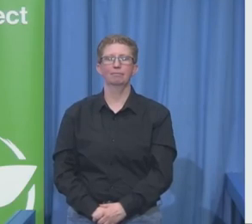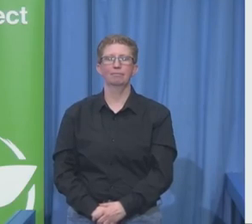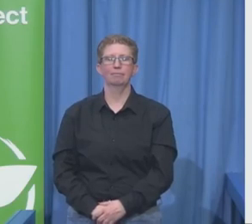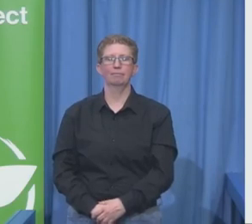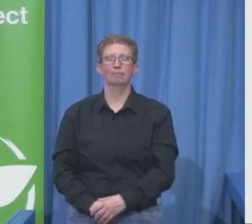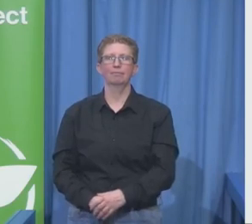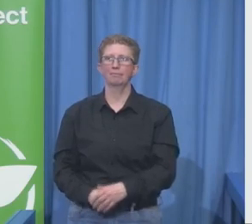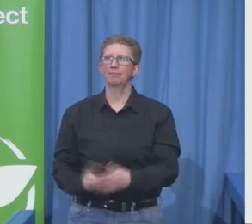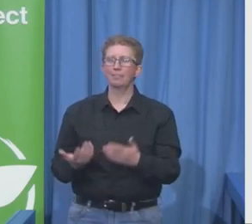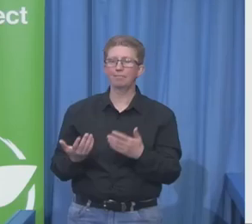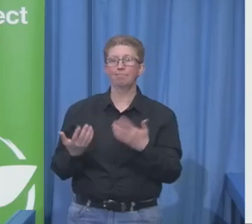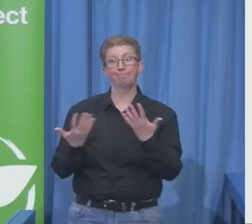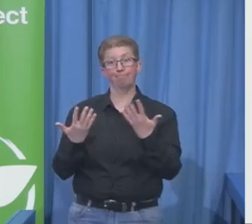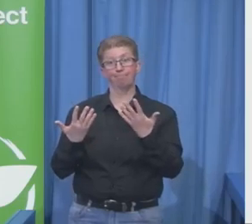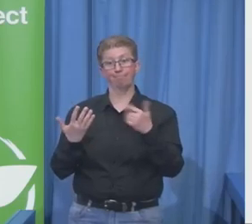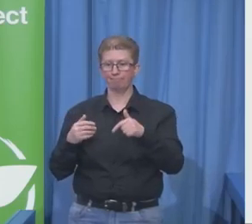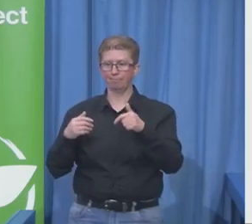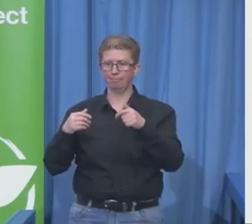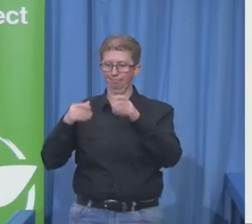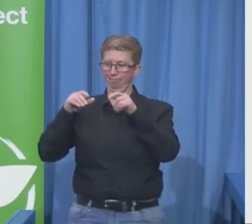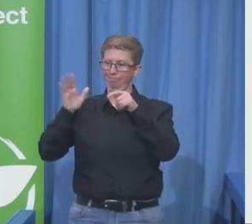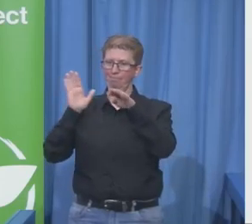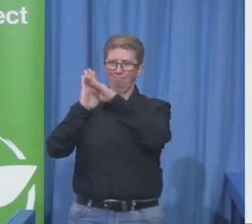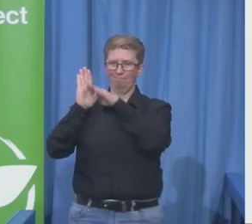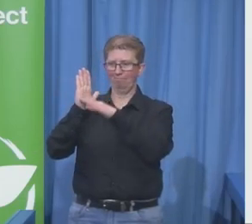about identifying people in